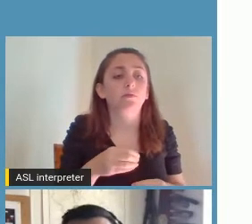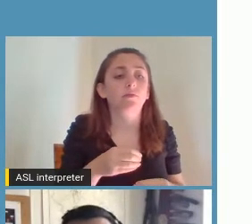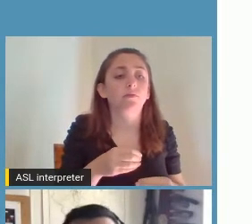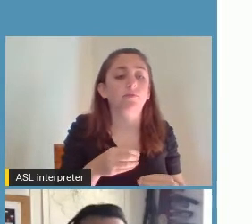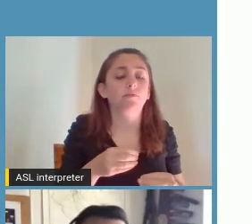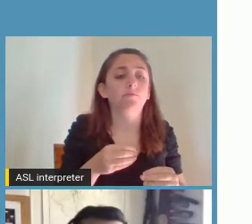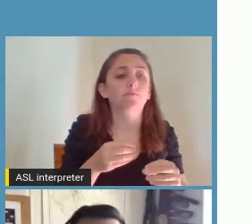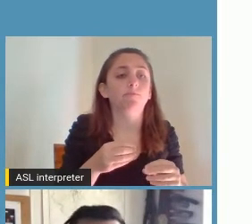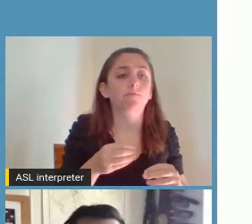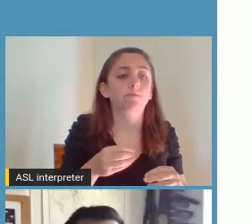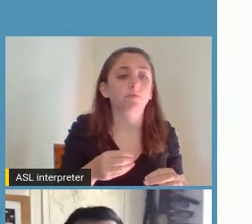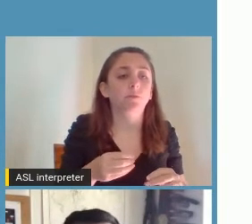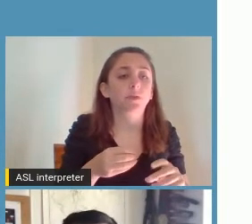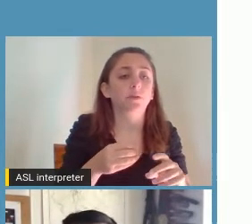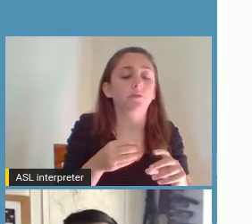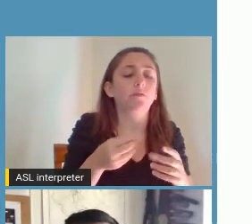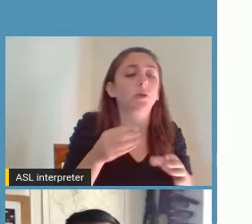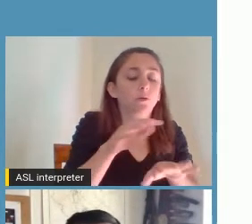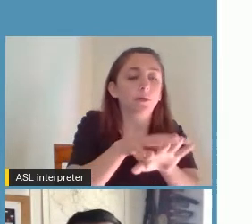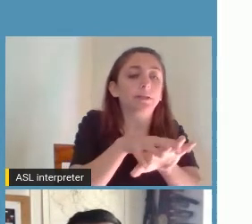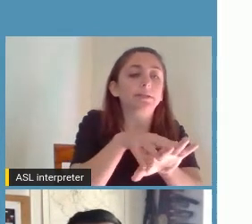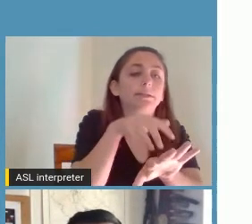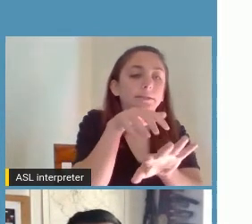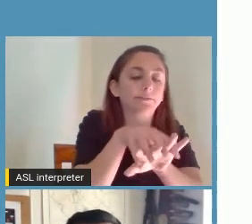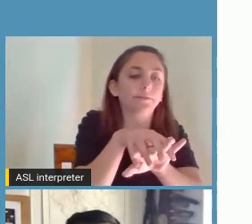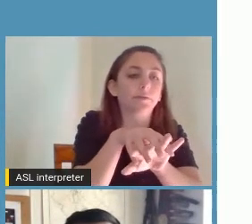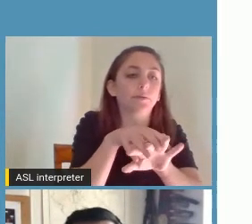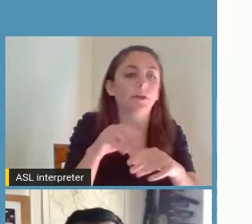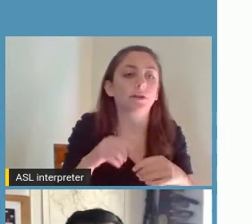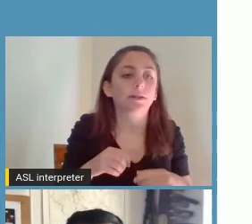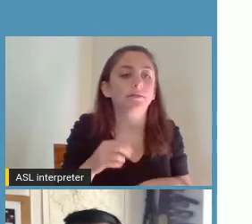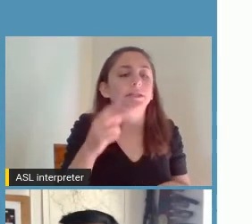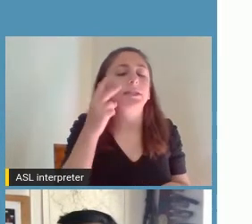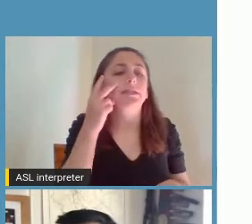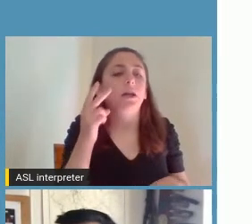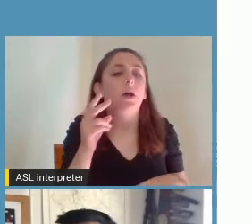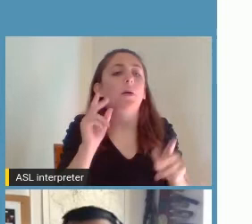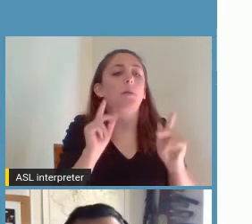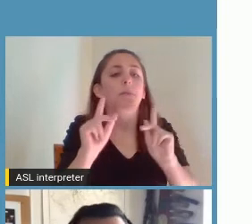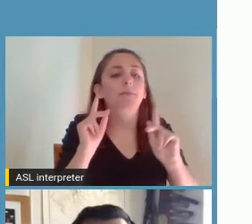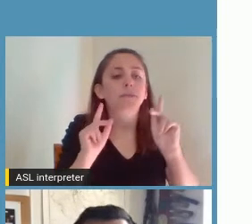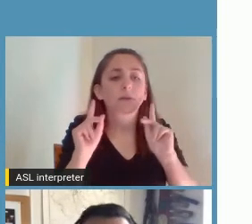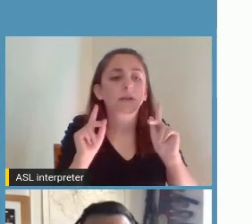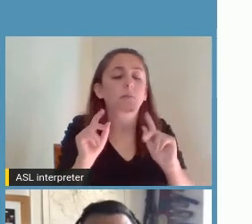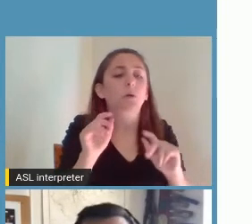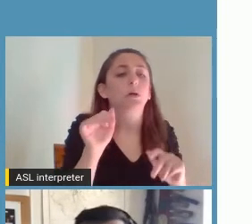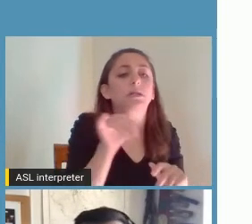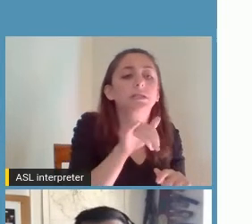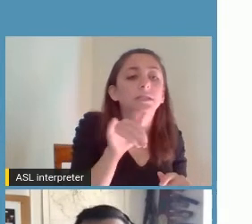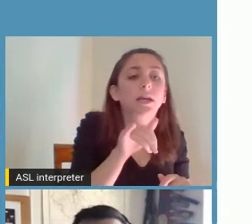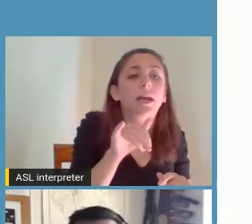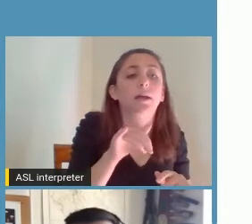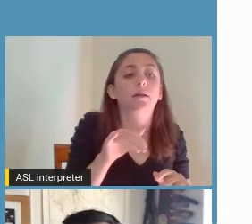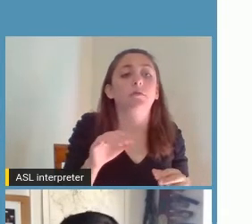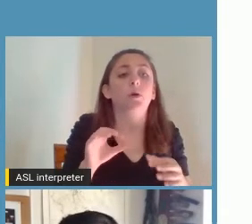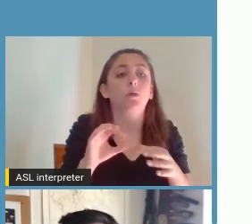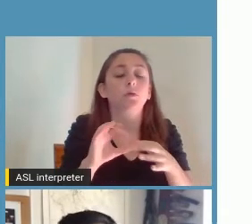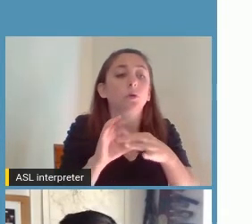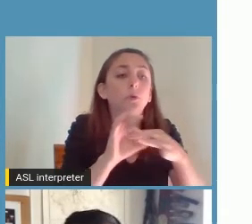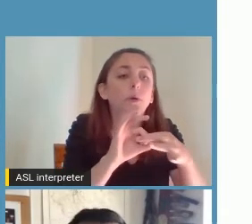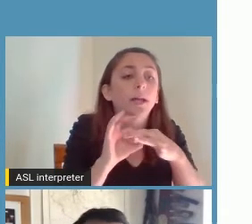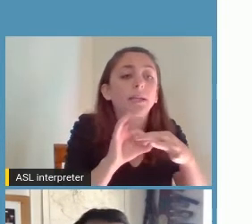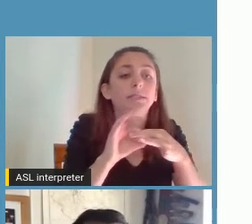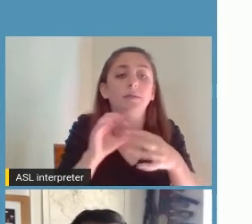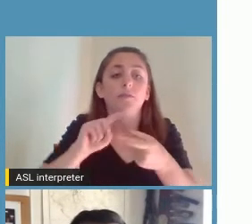from or who have a Native American heritage, to see that there are people like them, either relatives or friends, who have the